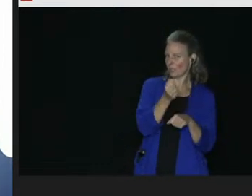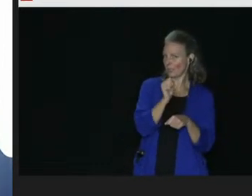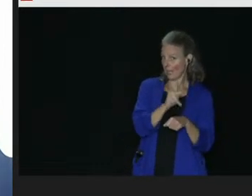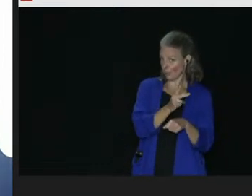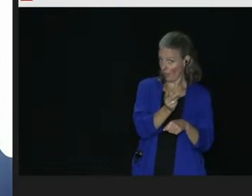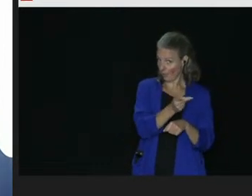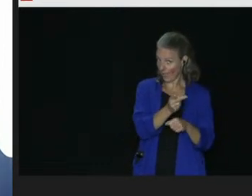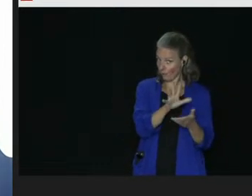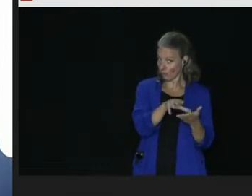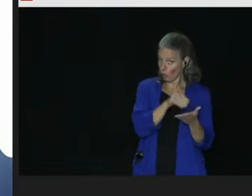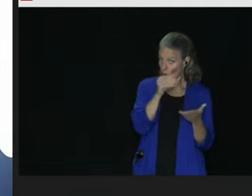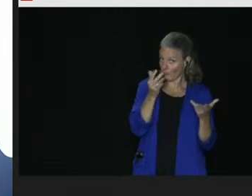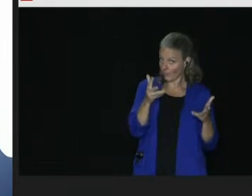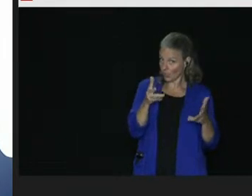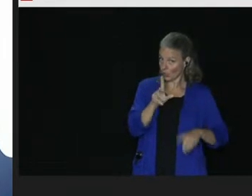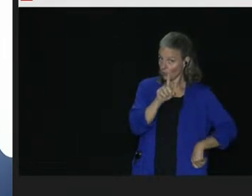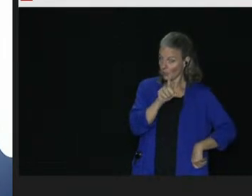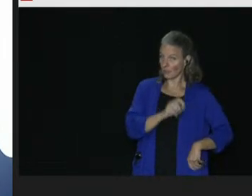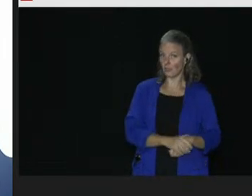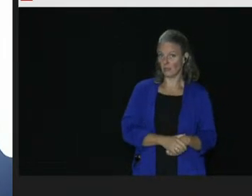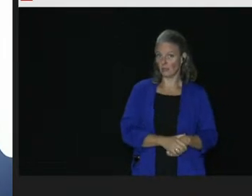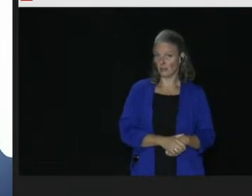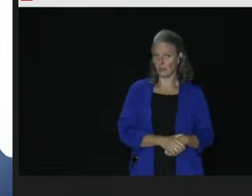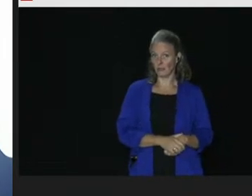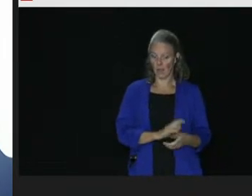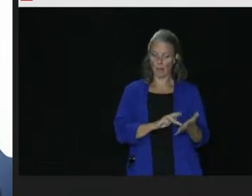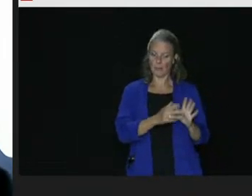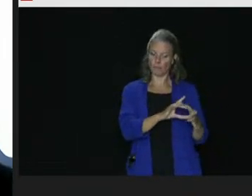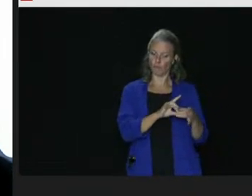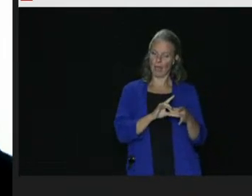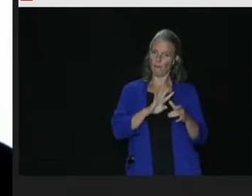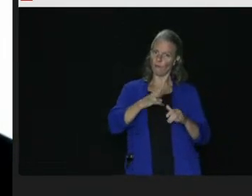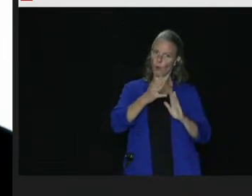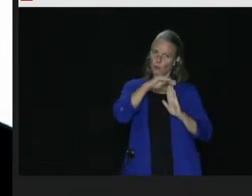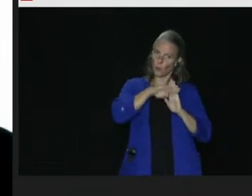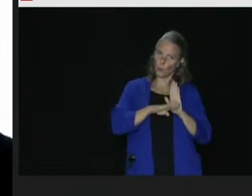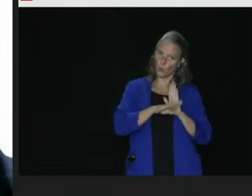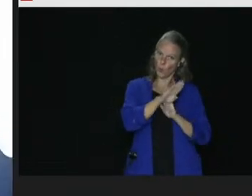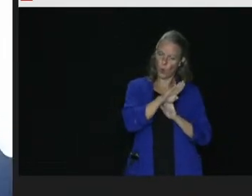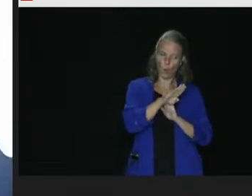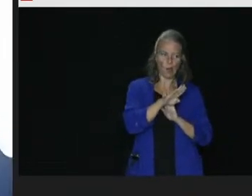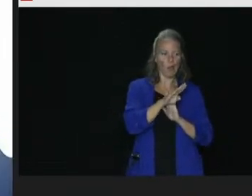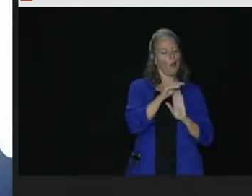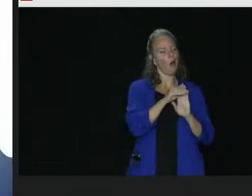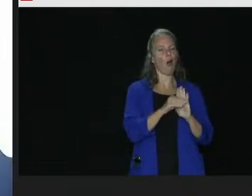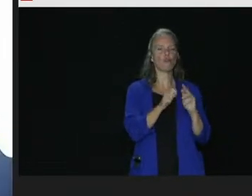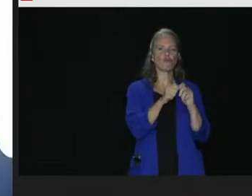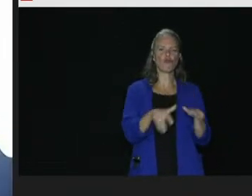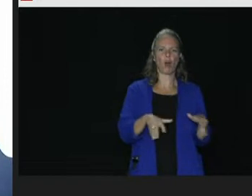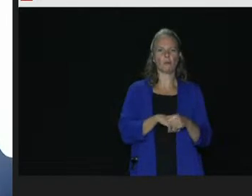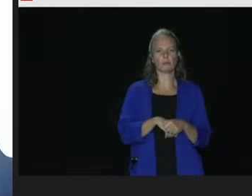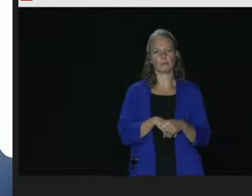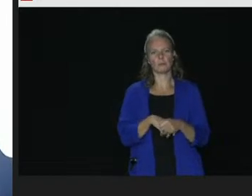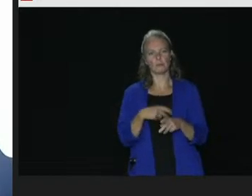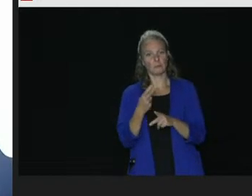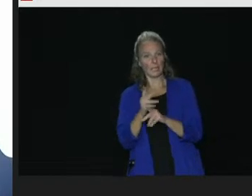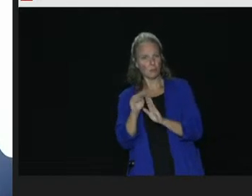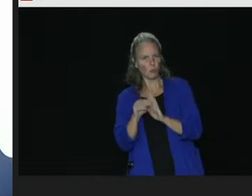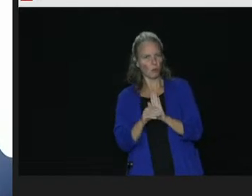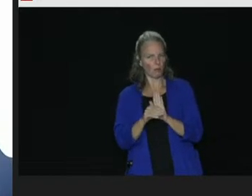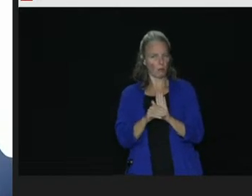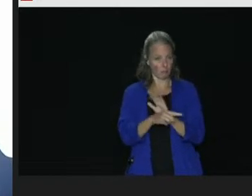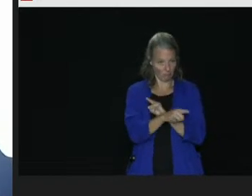the lesson from the fourth wave when it comes to removing health restrictions or keeping them in place?